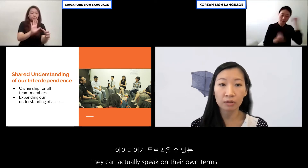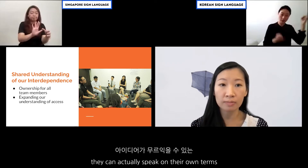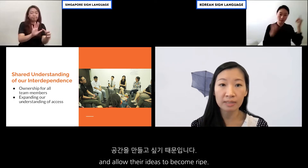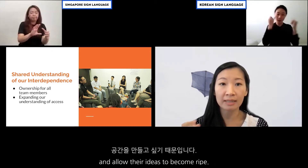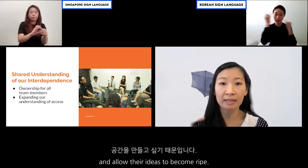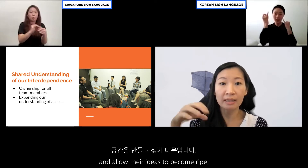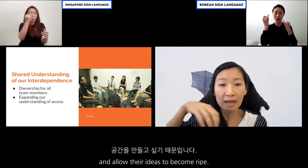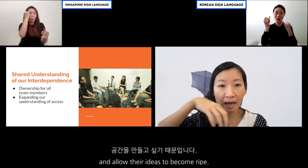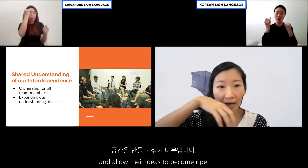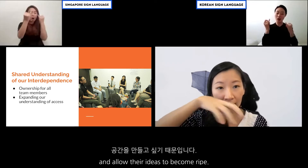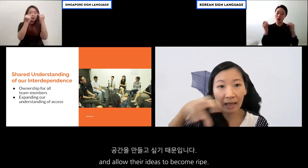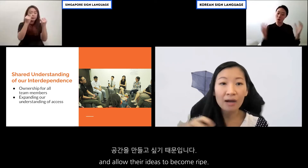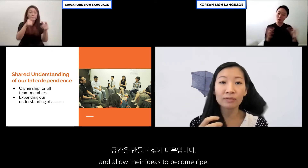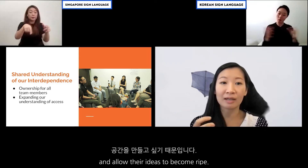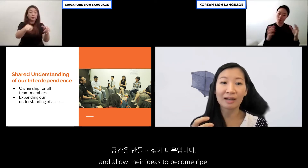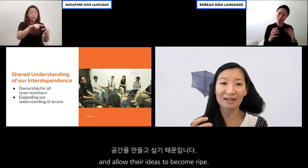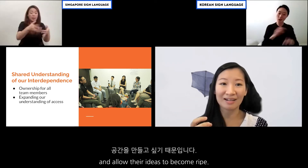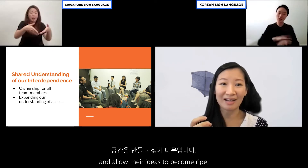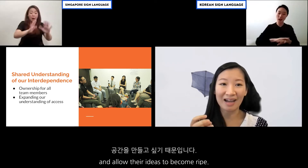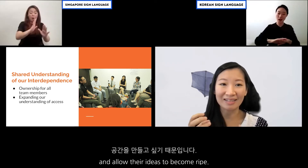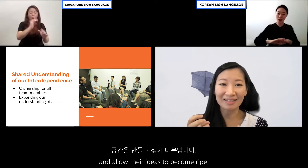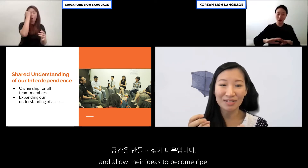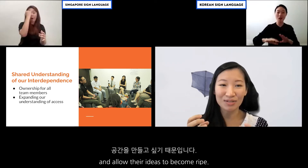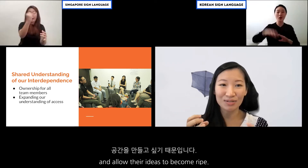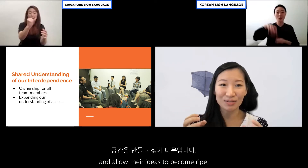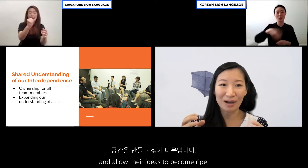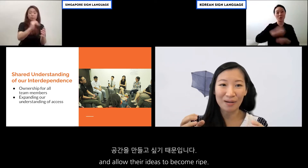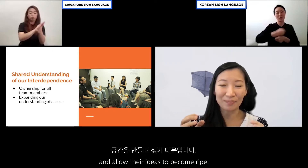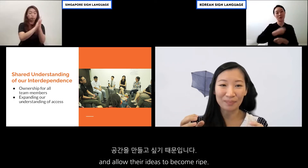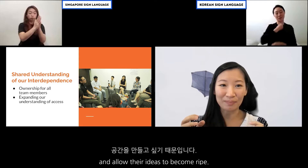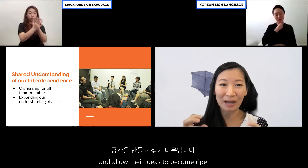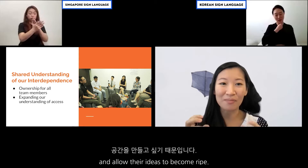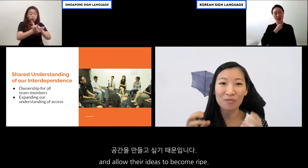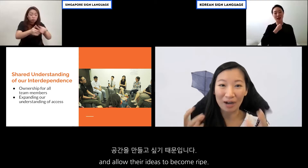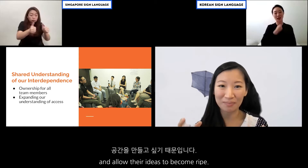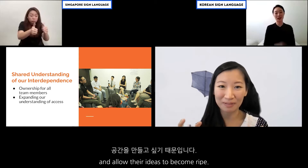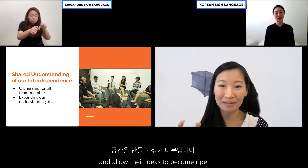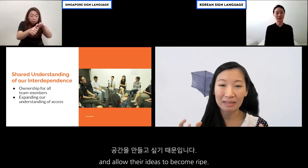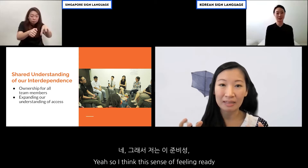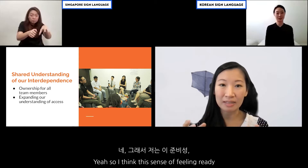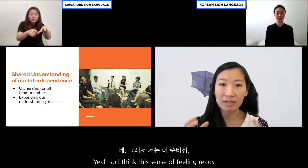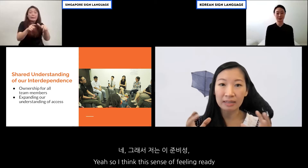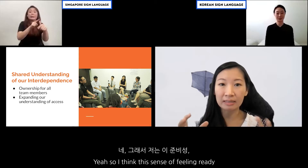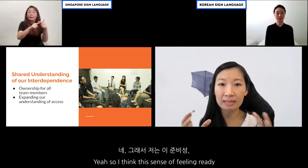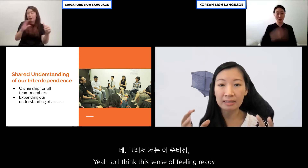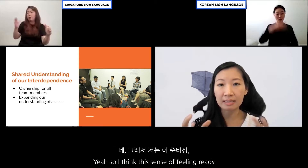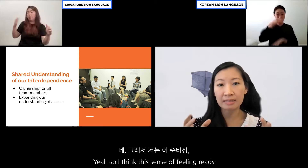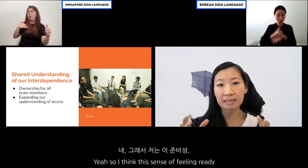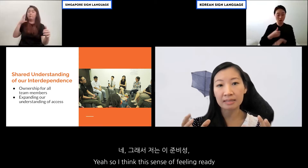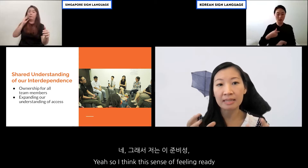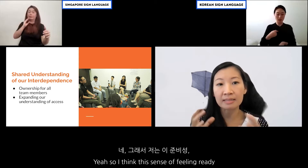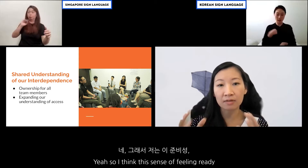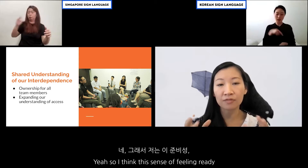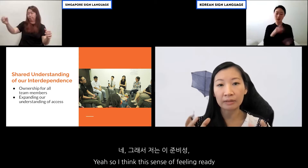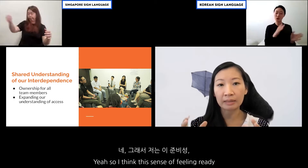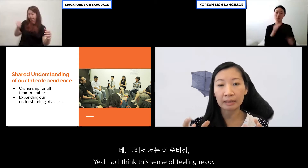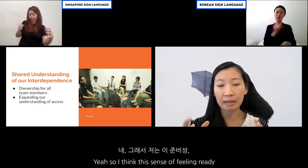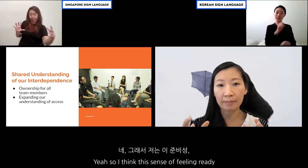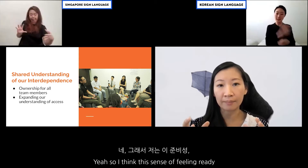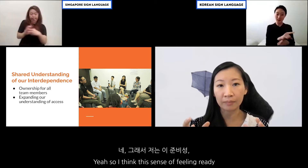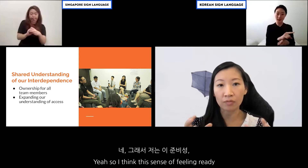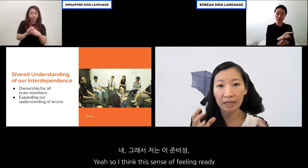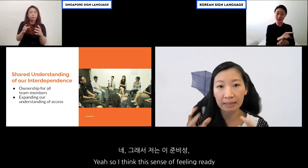own terms and allow their ideas to become ripe. Yeah, so I think this sense of